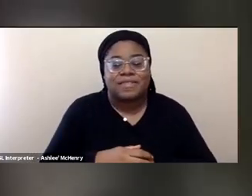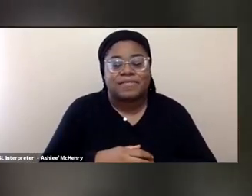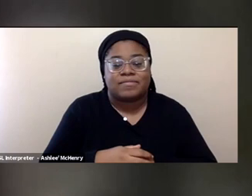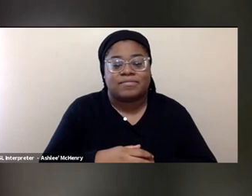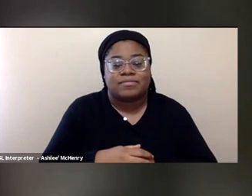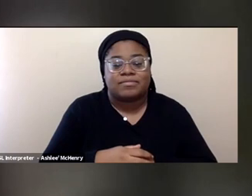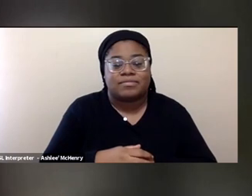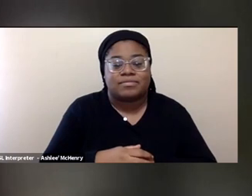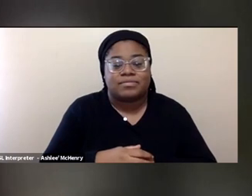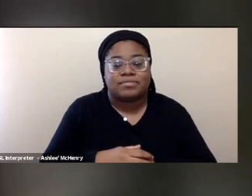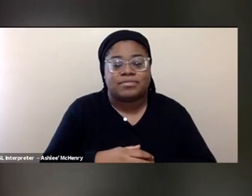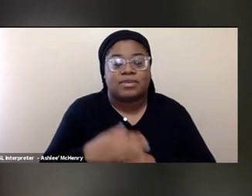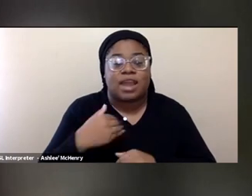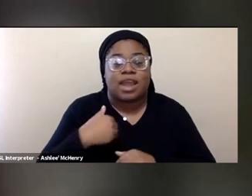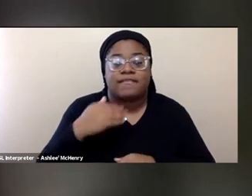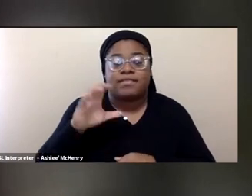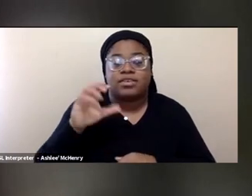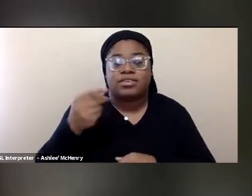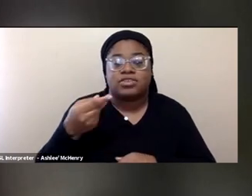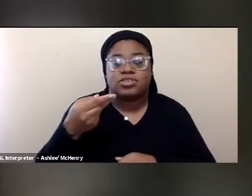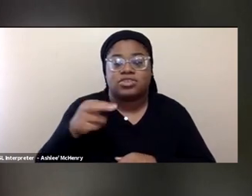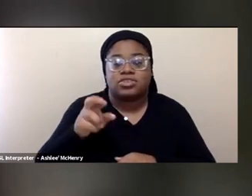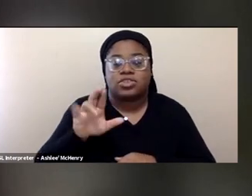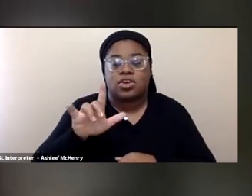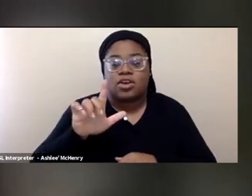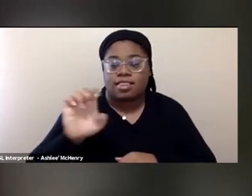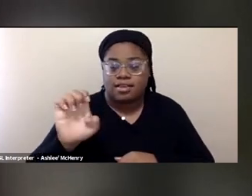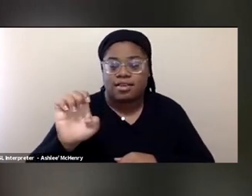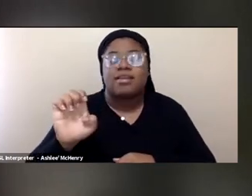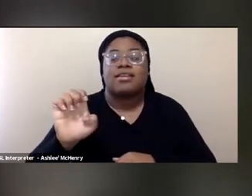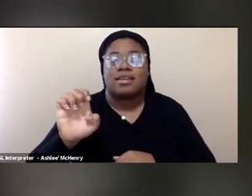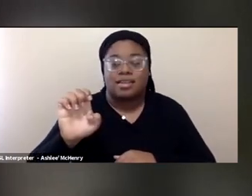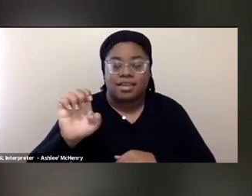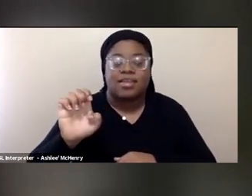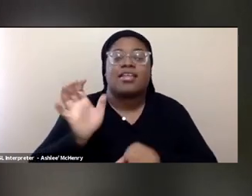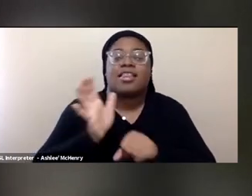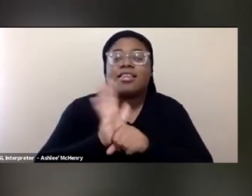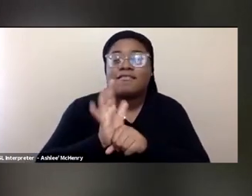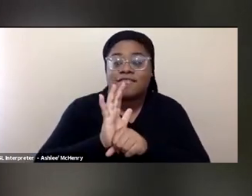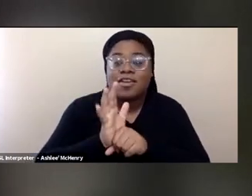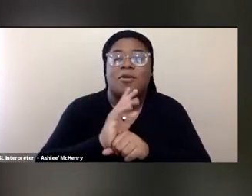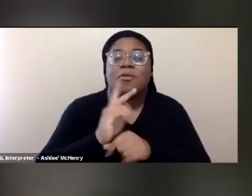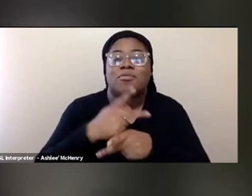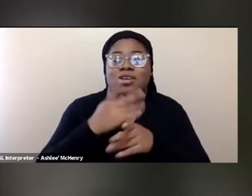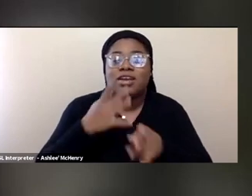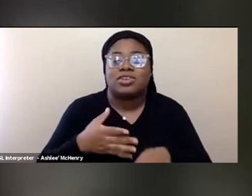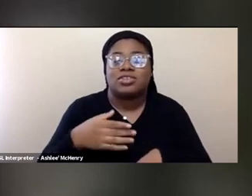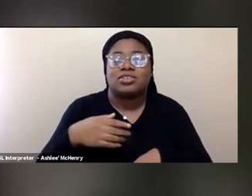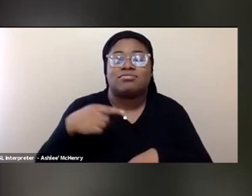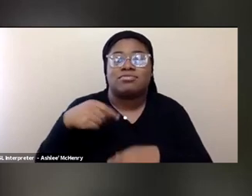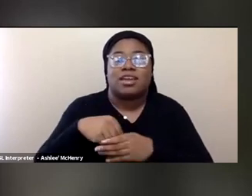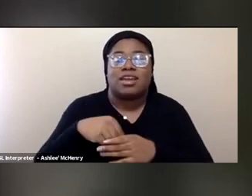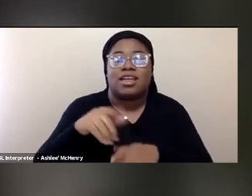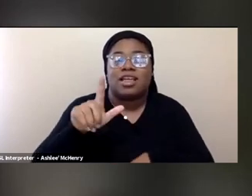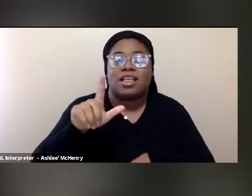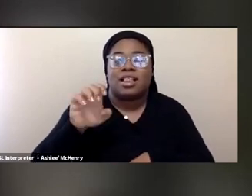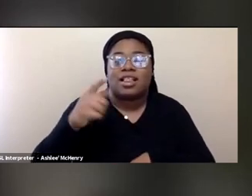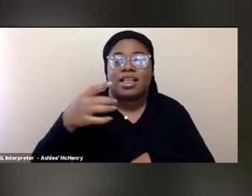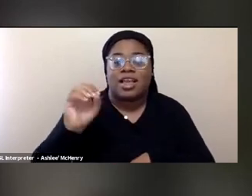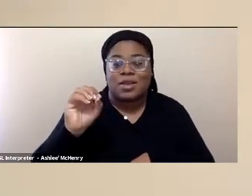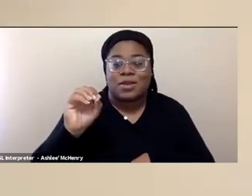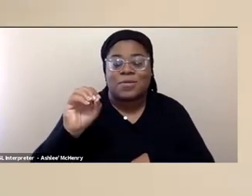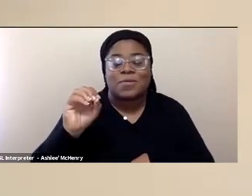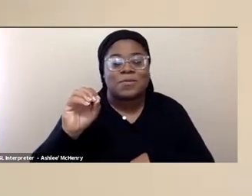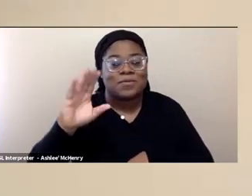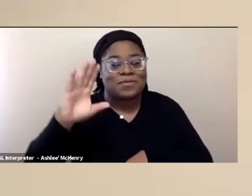And then Charlie Cooper Henniker, director of film production at Lego. Hey, Charlie. Hi there,